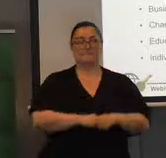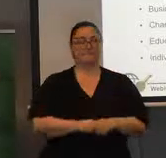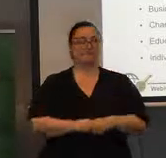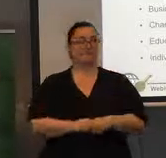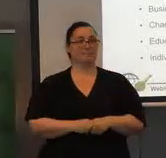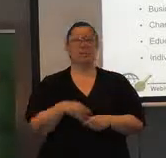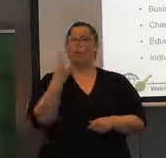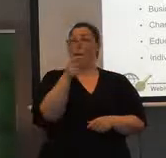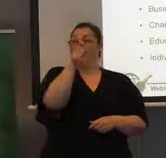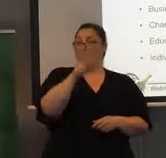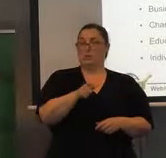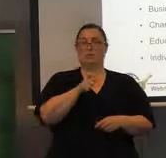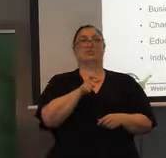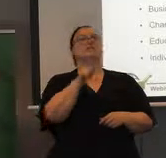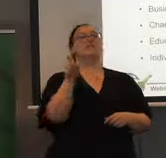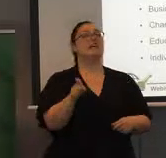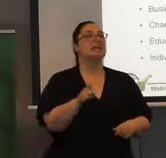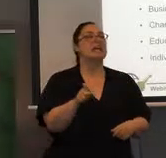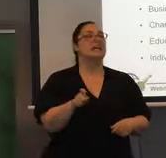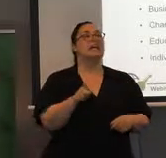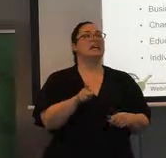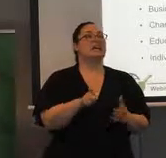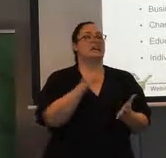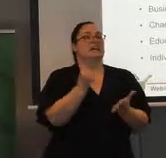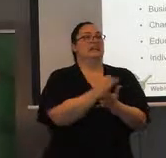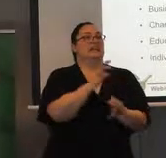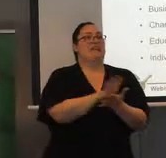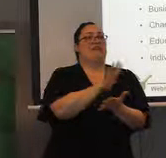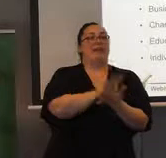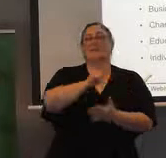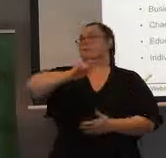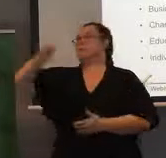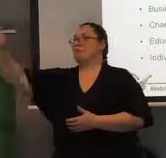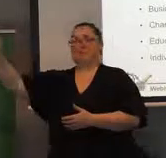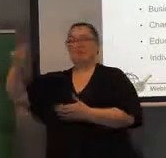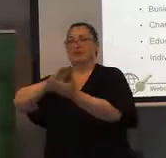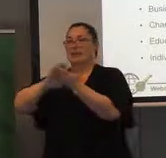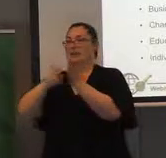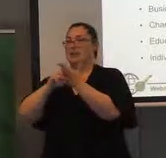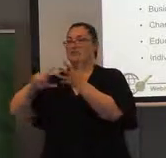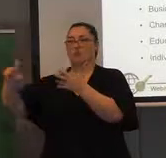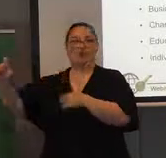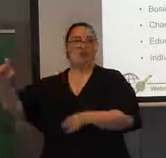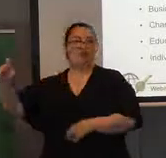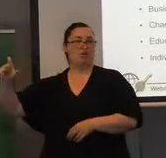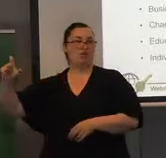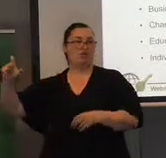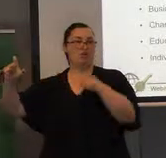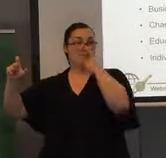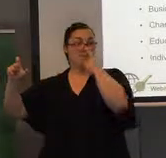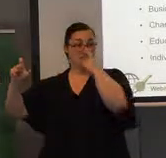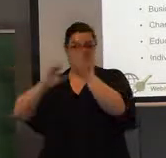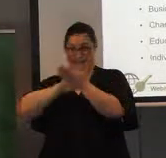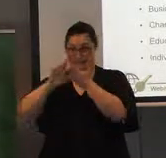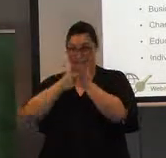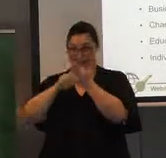It only takes one unhappy customer to report you to the Australian Human Rights Commission. Believe me, having a complaint against you